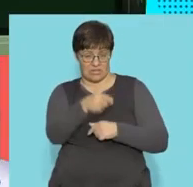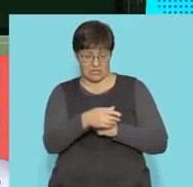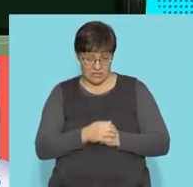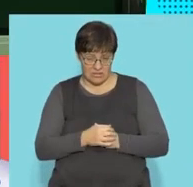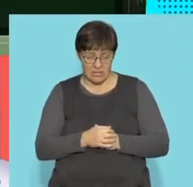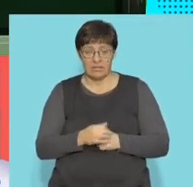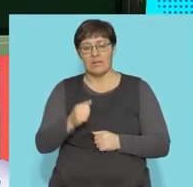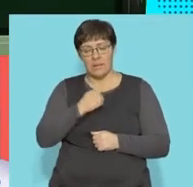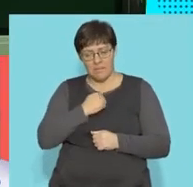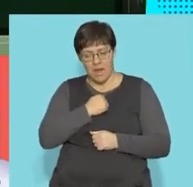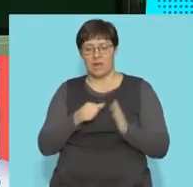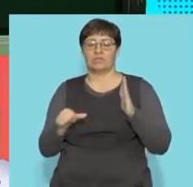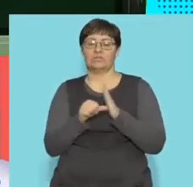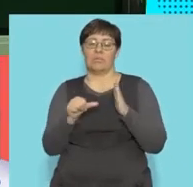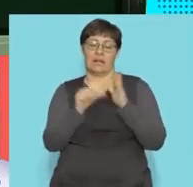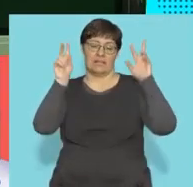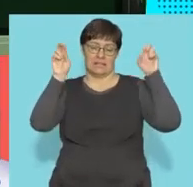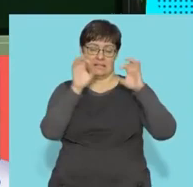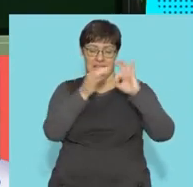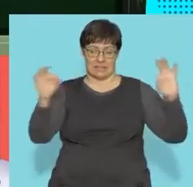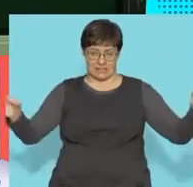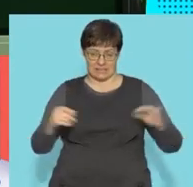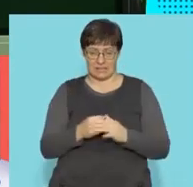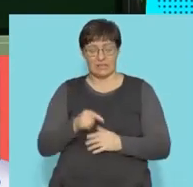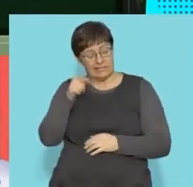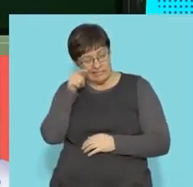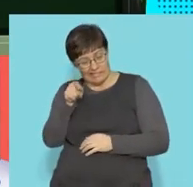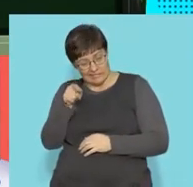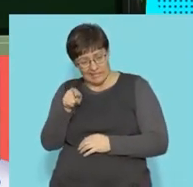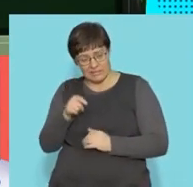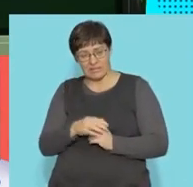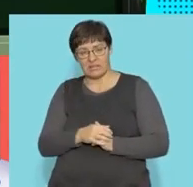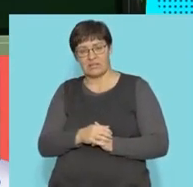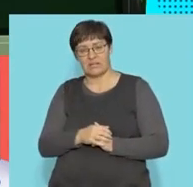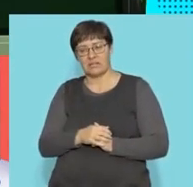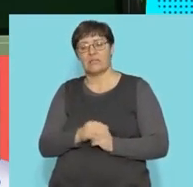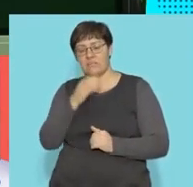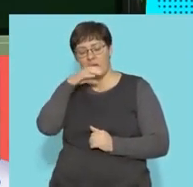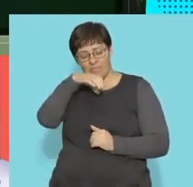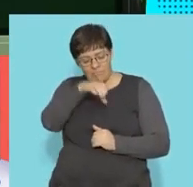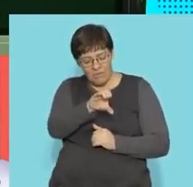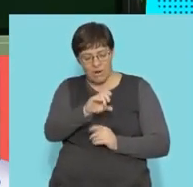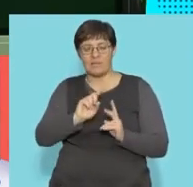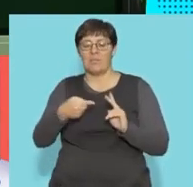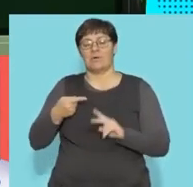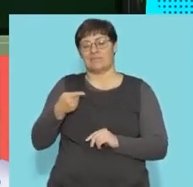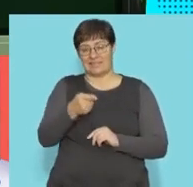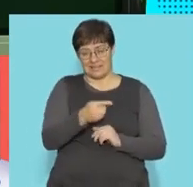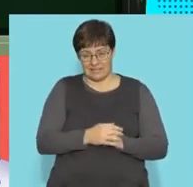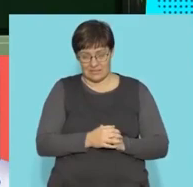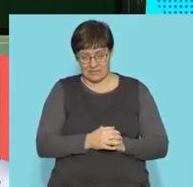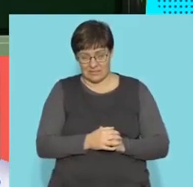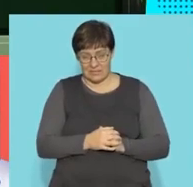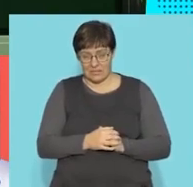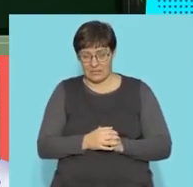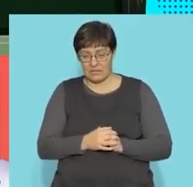my topic sentence because that was what the paragraph had to be about. But